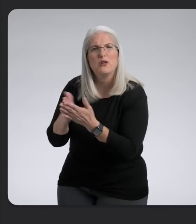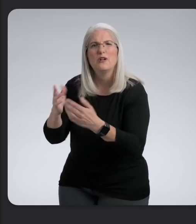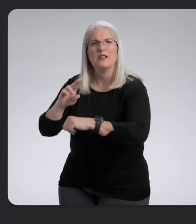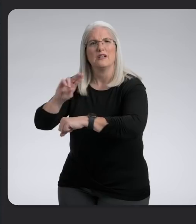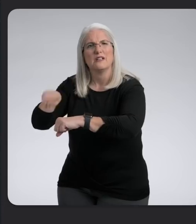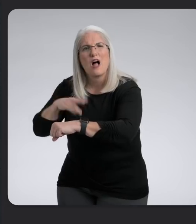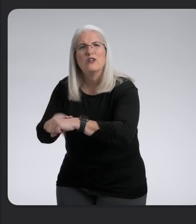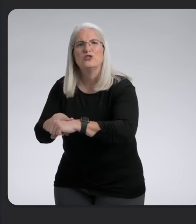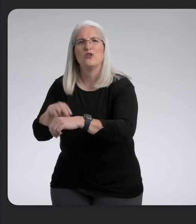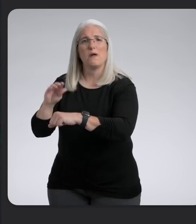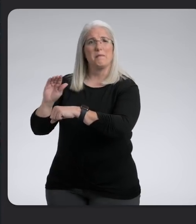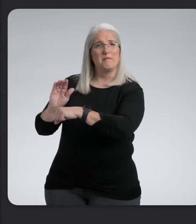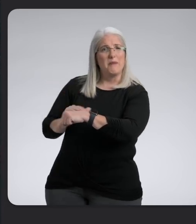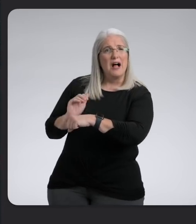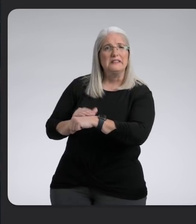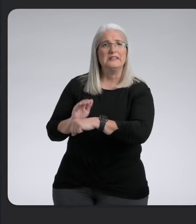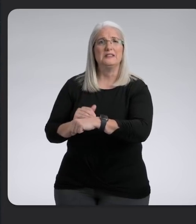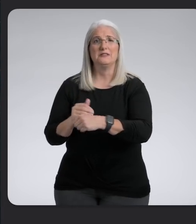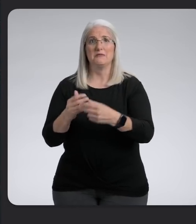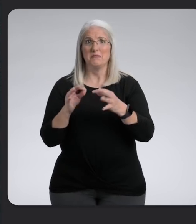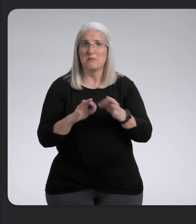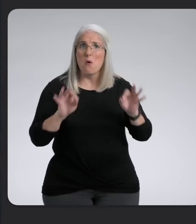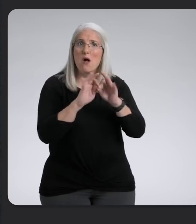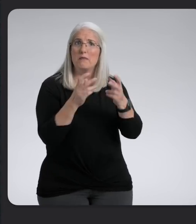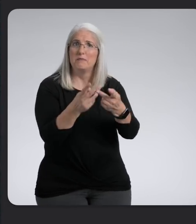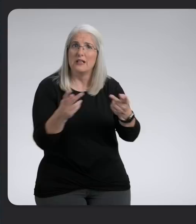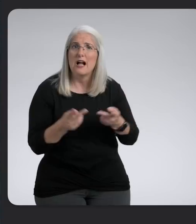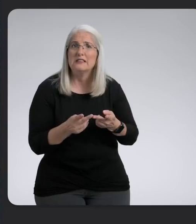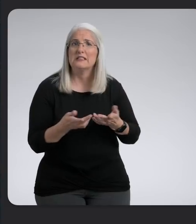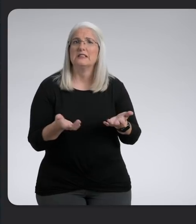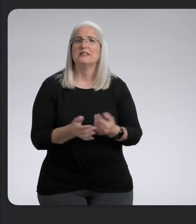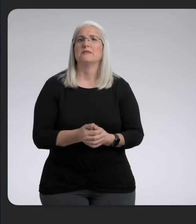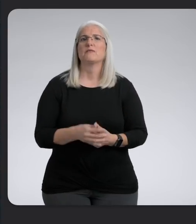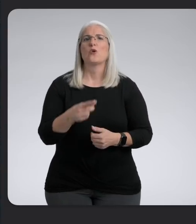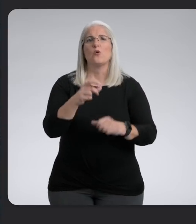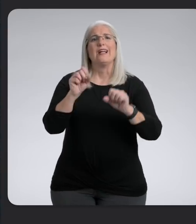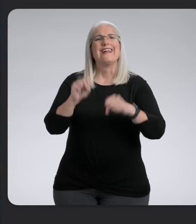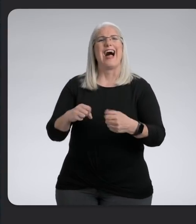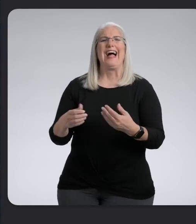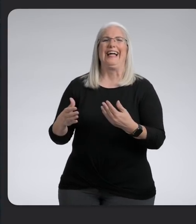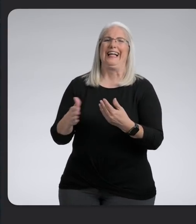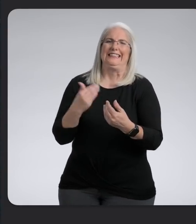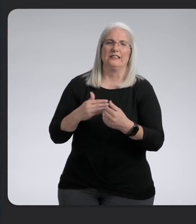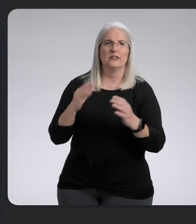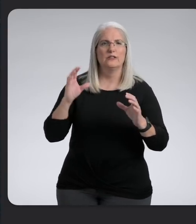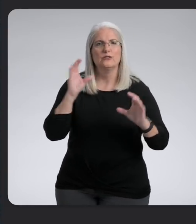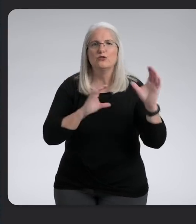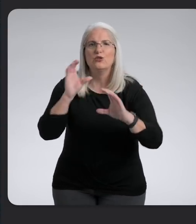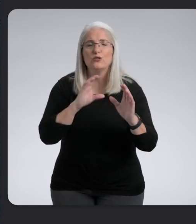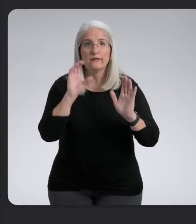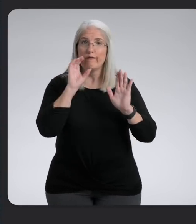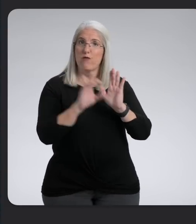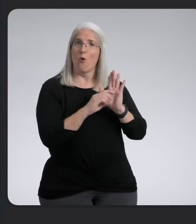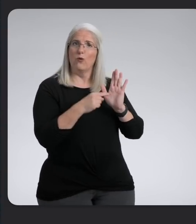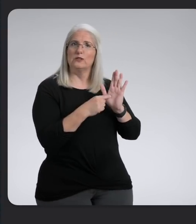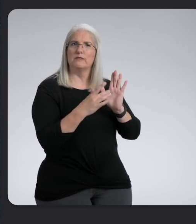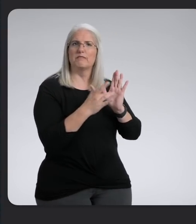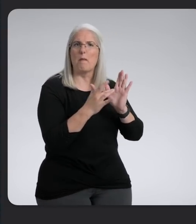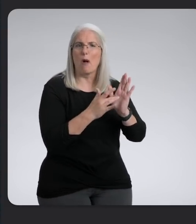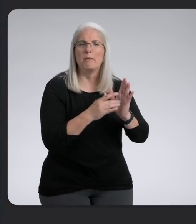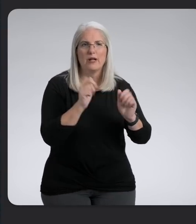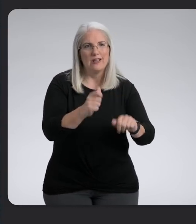landmarks. We're also making it easier to search for your photos by adding photos to Spotlight. Spotlight